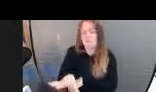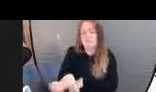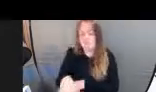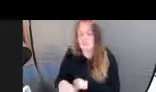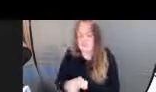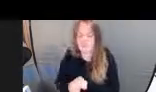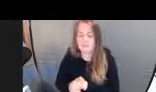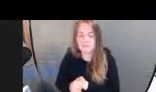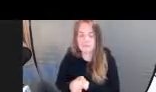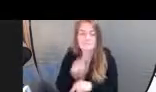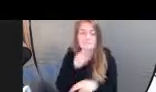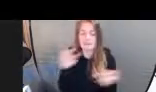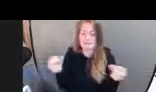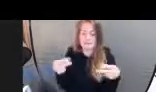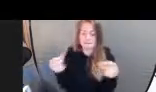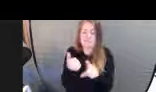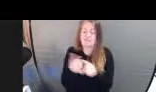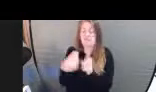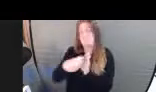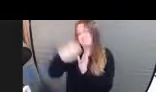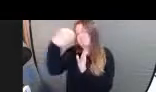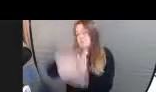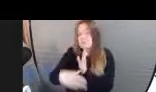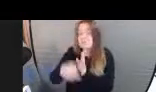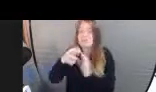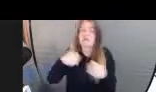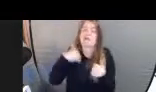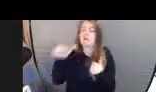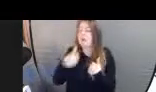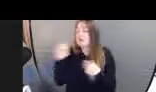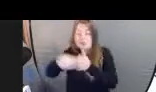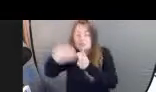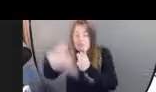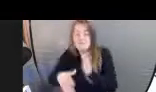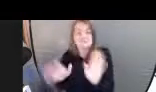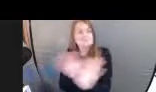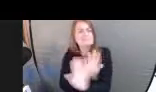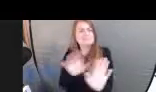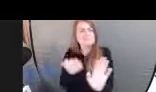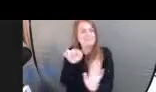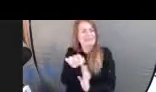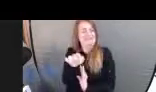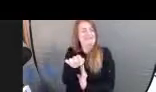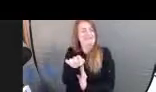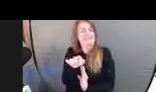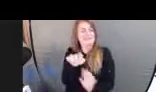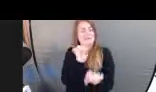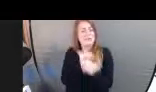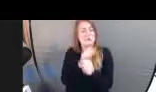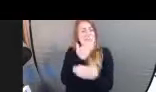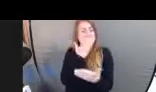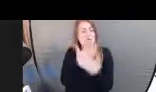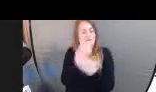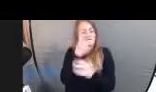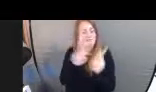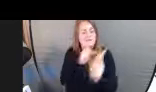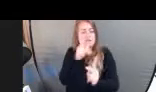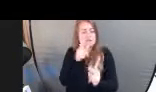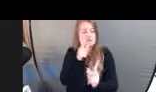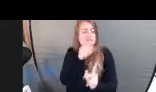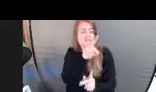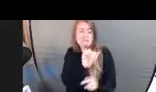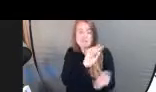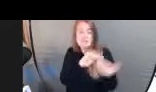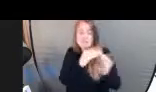well, captioning videos are so expensive. We're having this alternative formats. And this actually works well for people not just in the disability